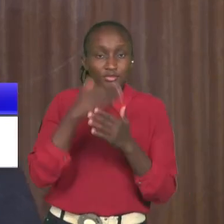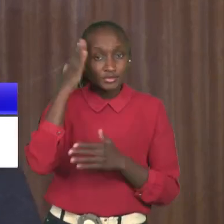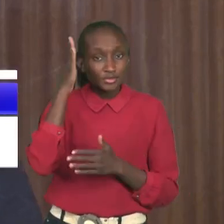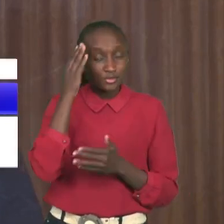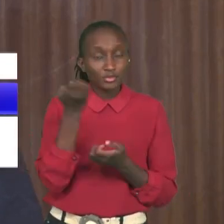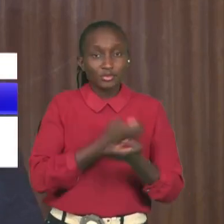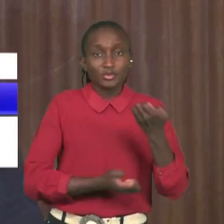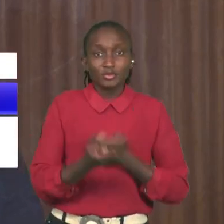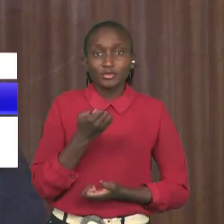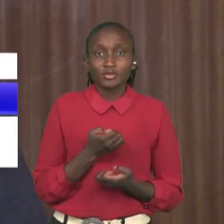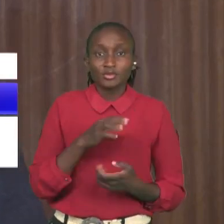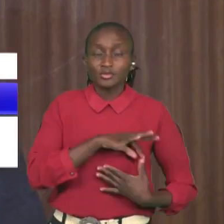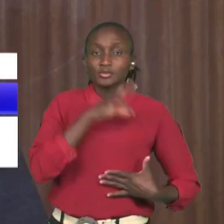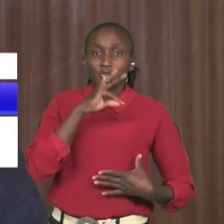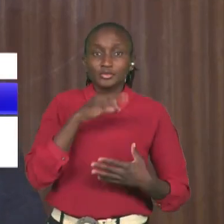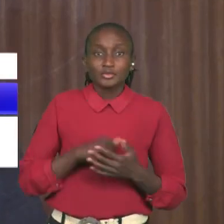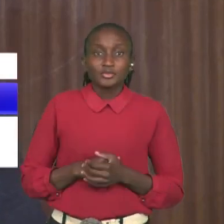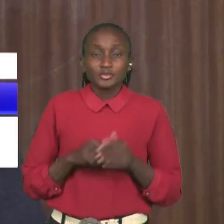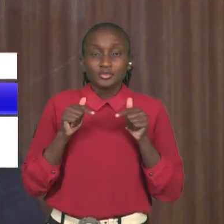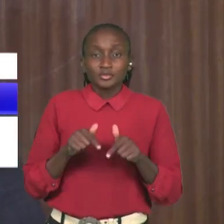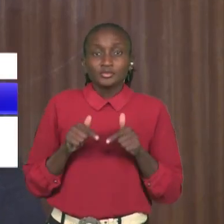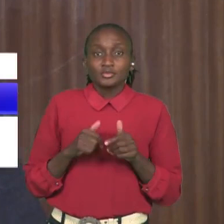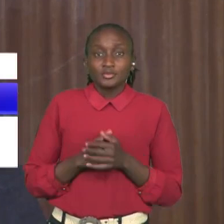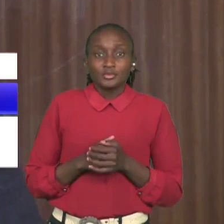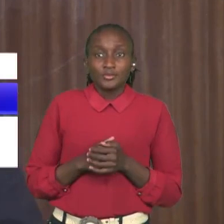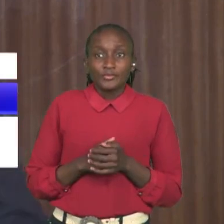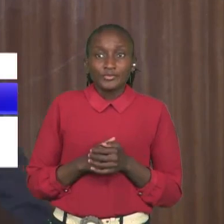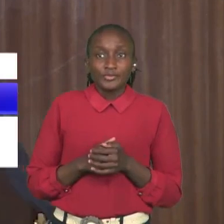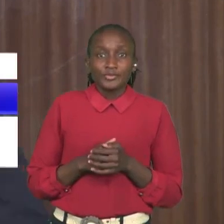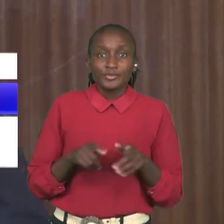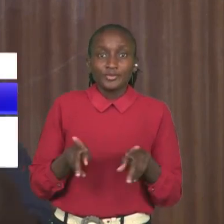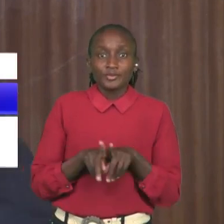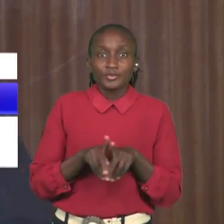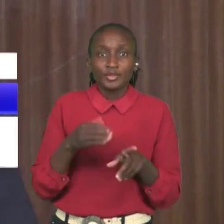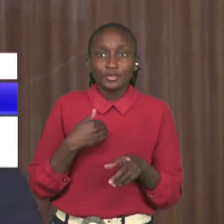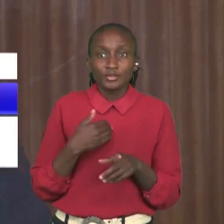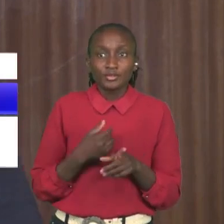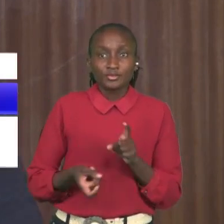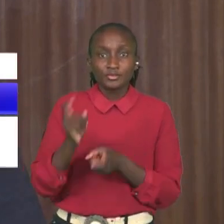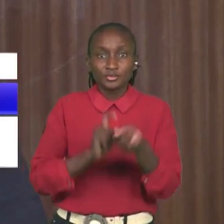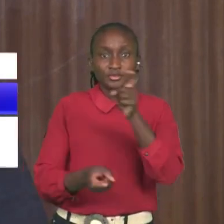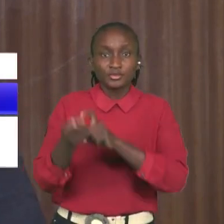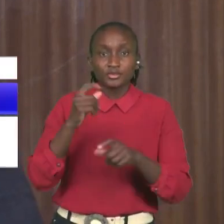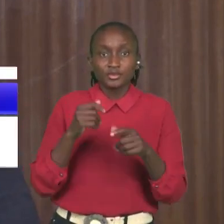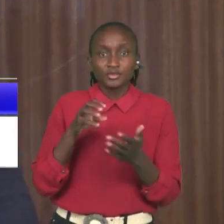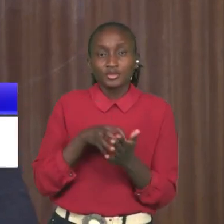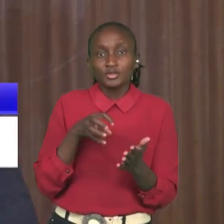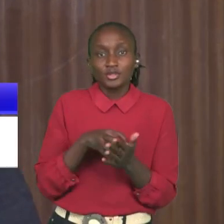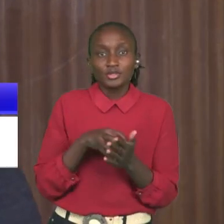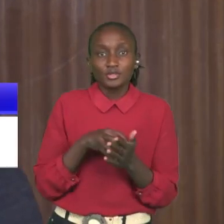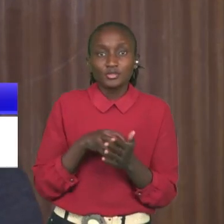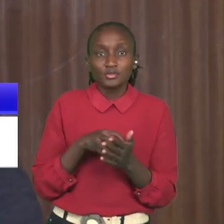economic benefits of this, we still have increasing incidences of